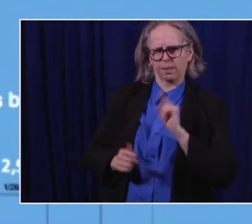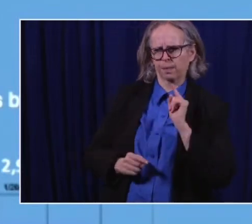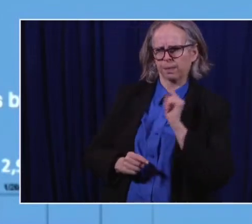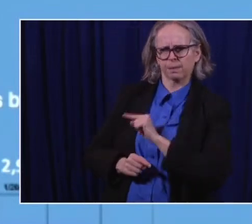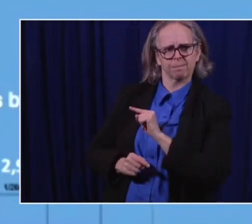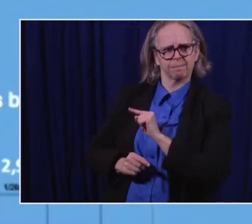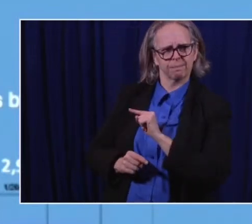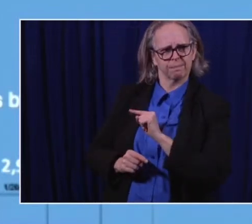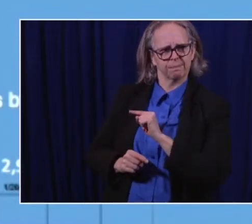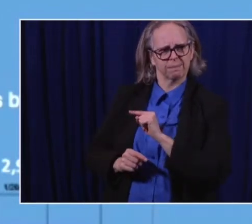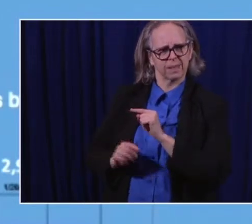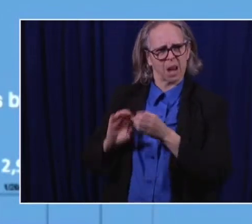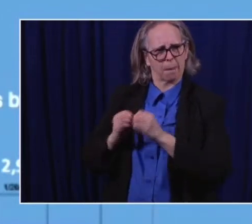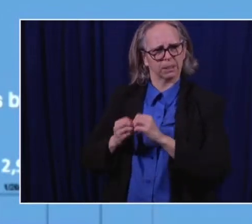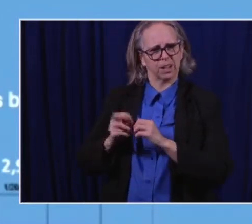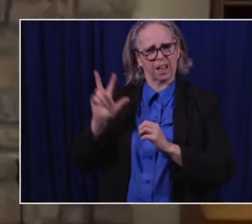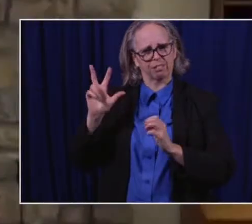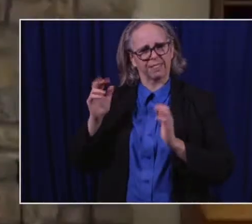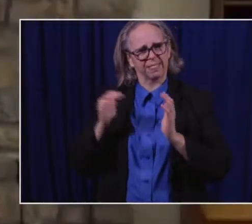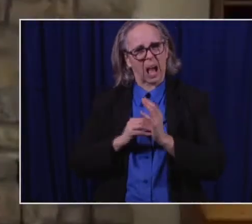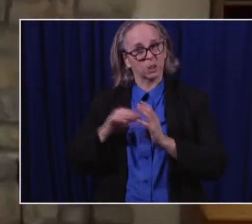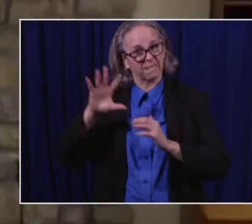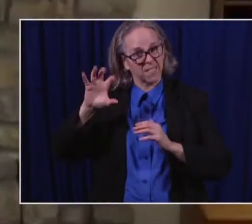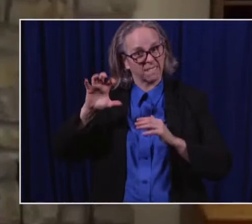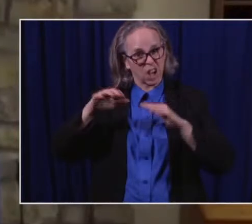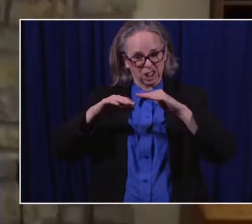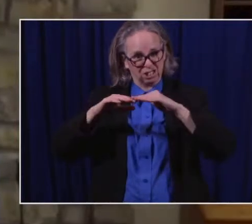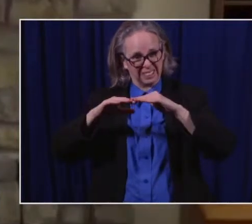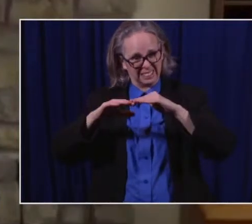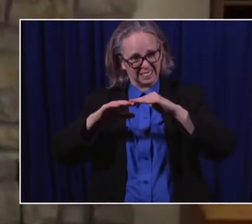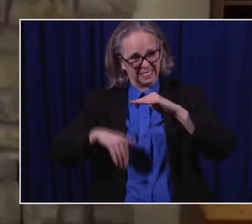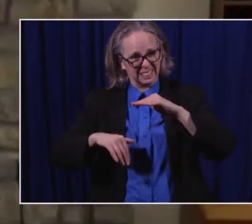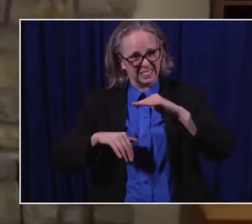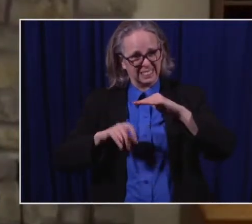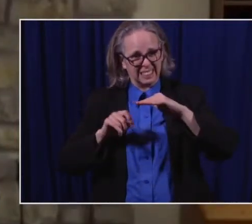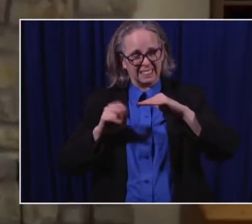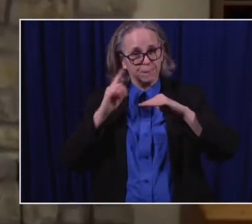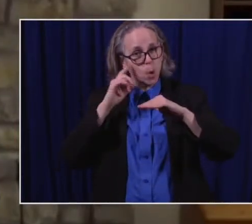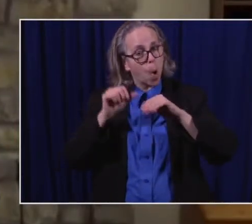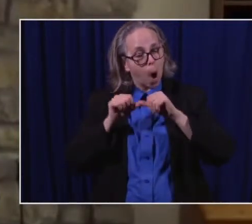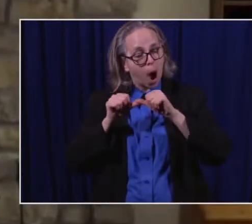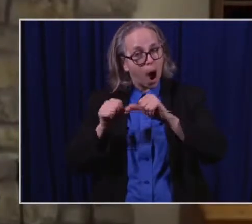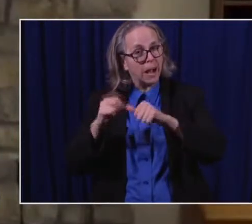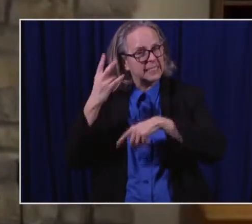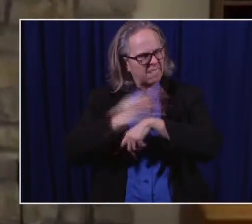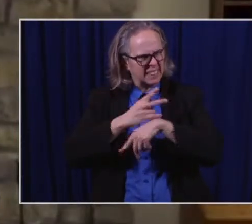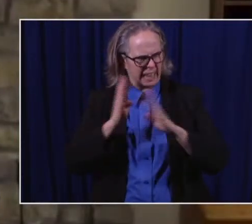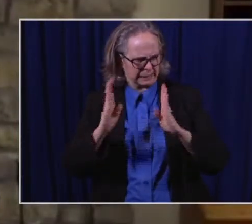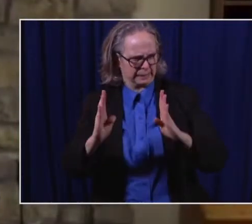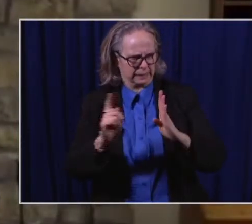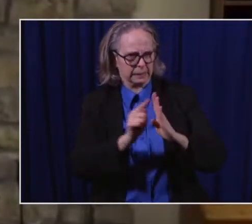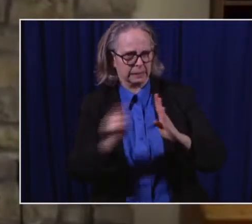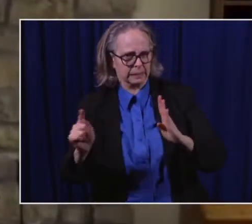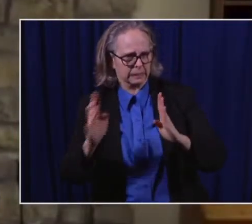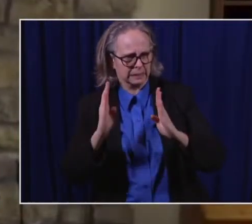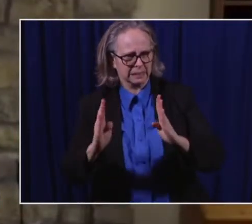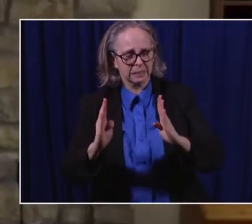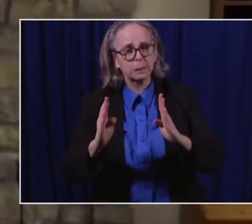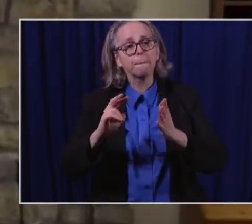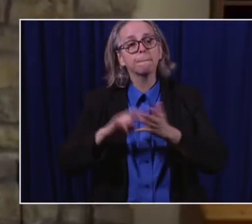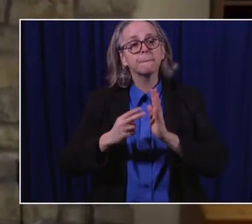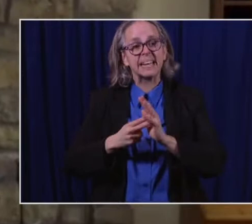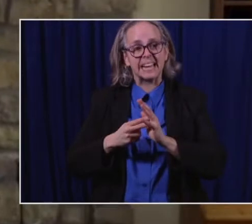below 3,500 for 7 days. What we said that we would do is to go to an 11 o'clock